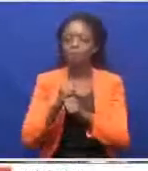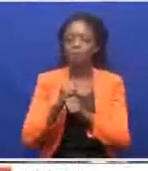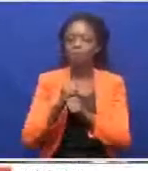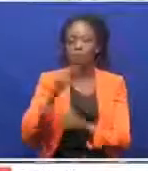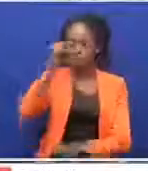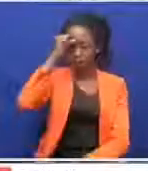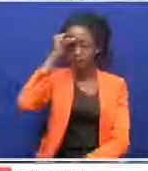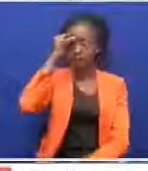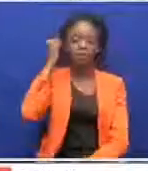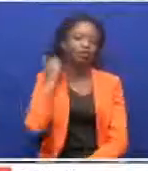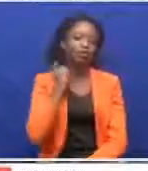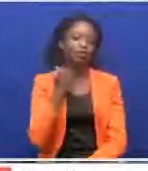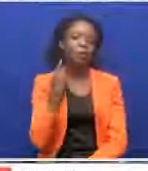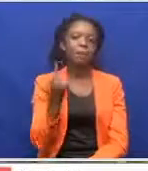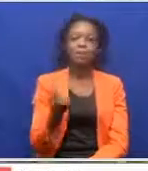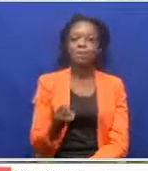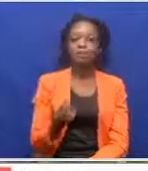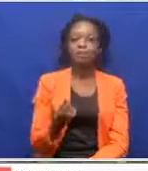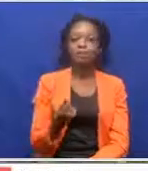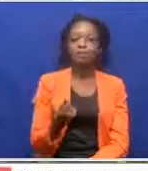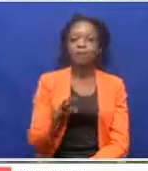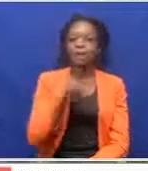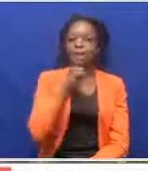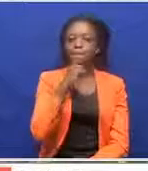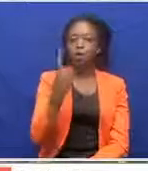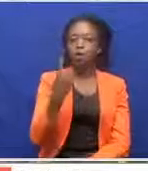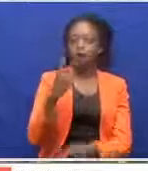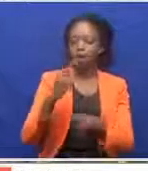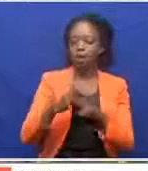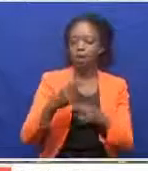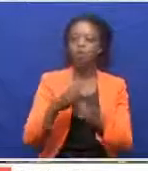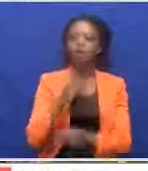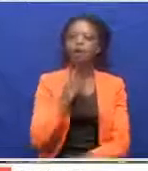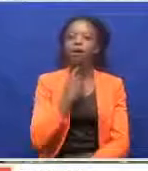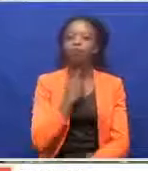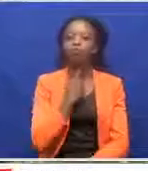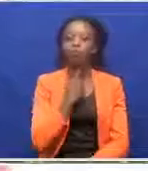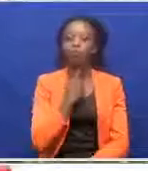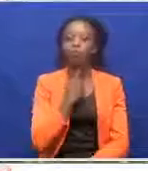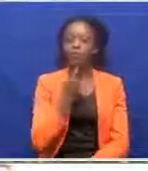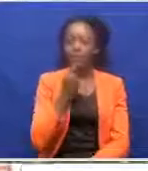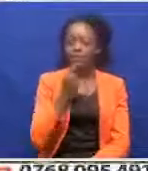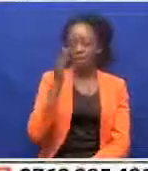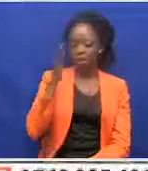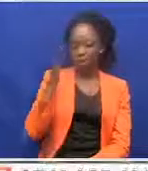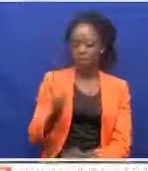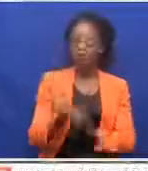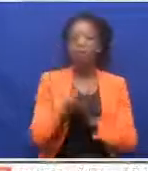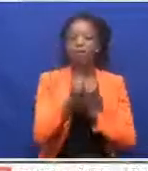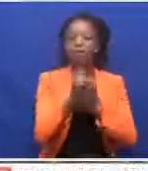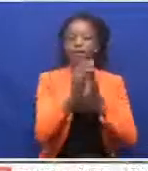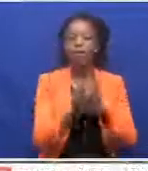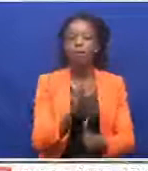mapesa huko. Na mzee moja hapa anaitwa Tony. Anasema yeye ndio kiongozi ya Waluya.